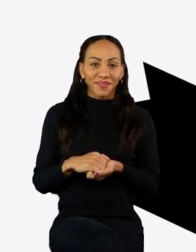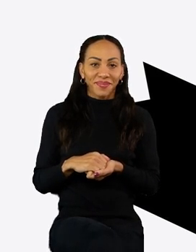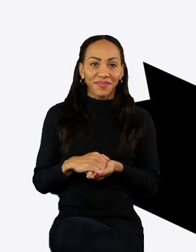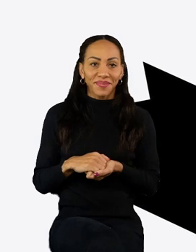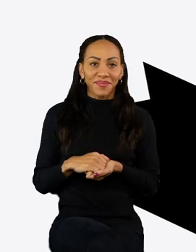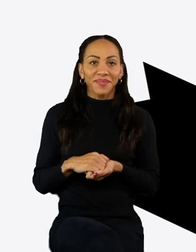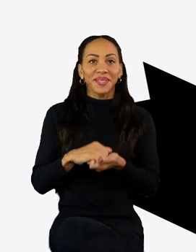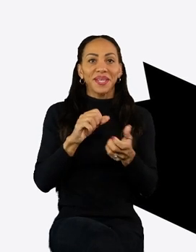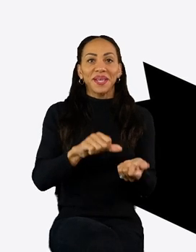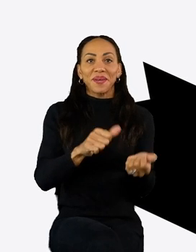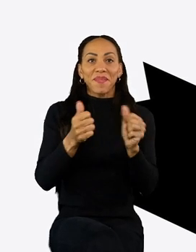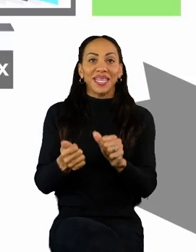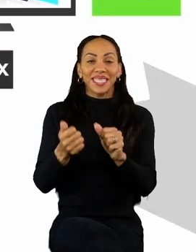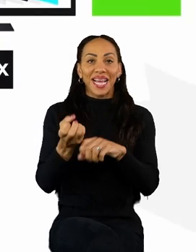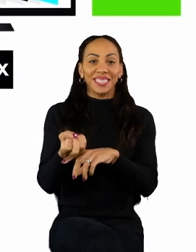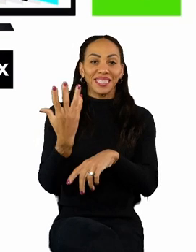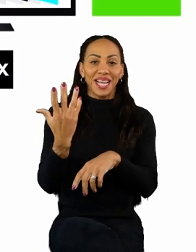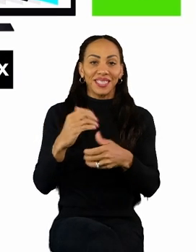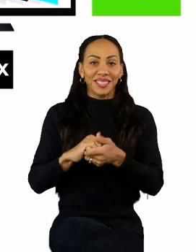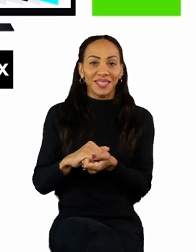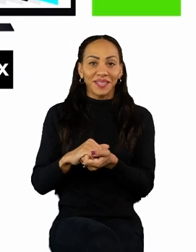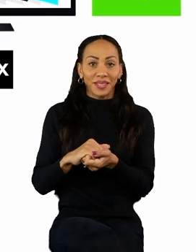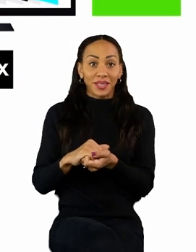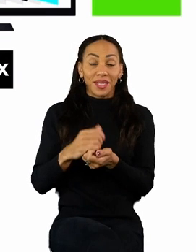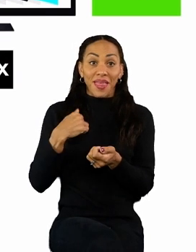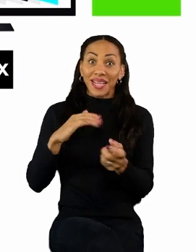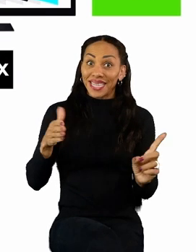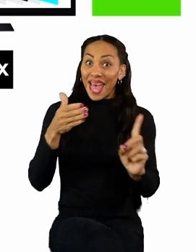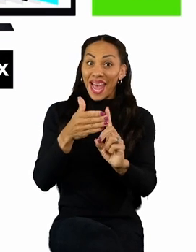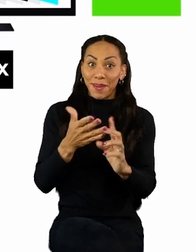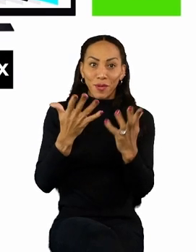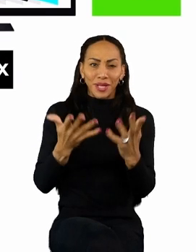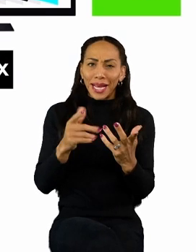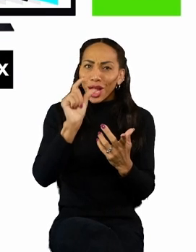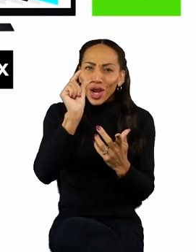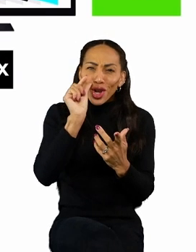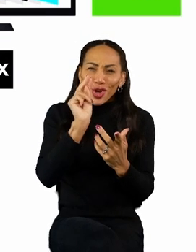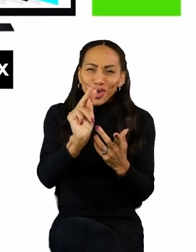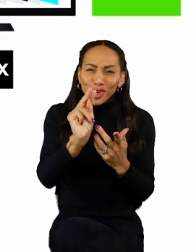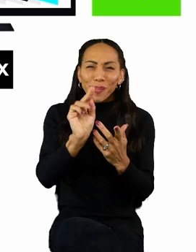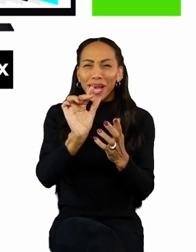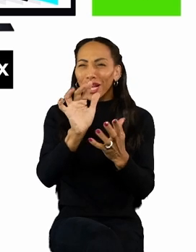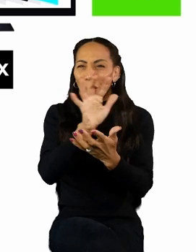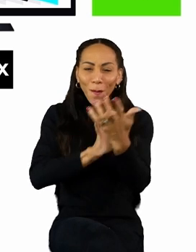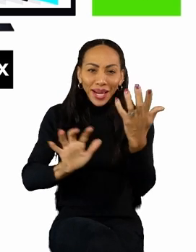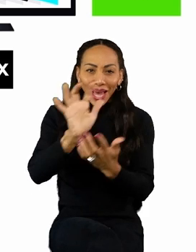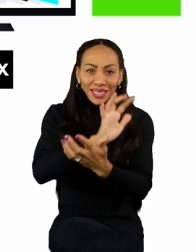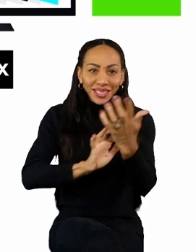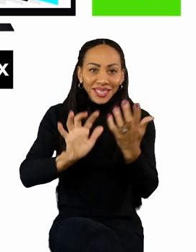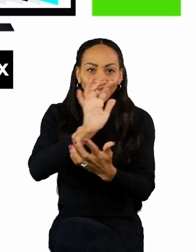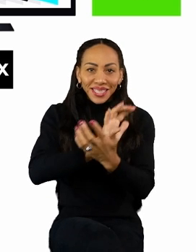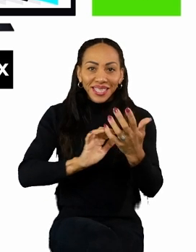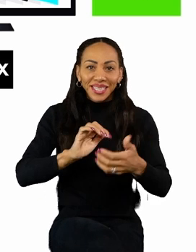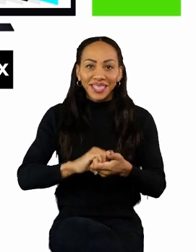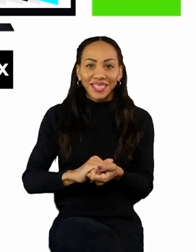that in momentarily. So let me move to my next slide. That is what we're attempting to do today. That looks a bit complicated.